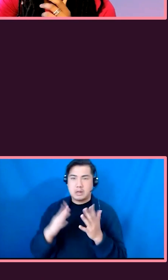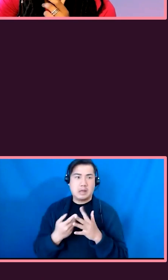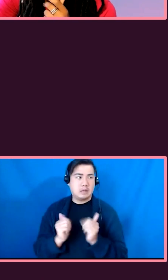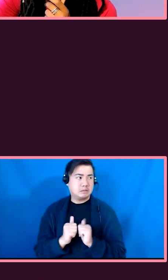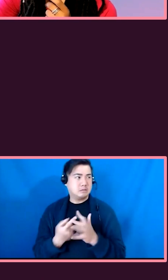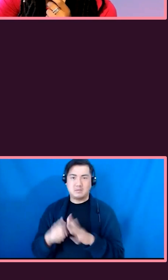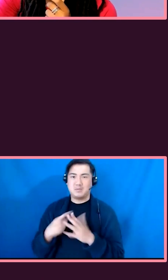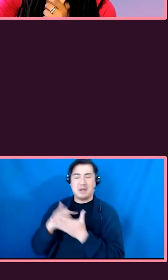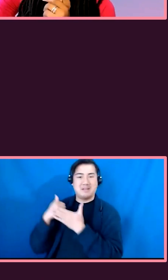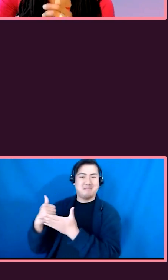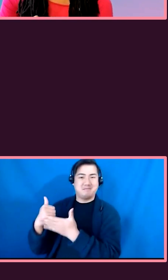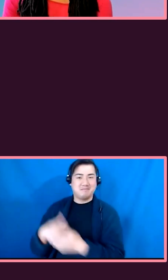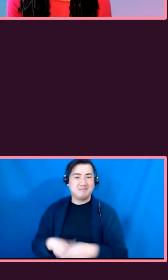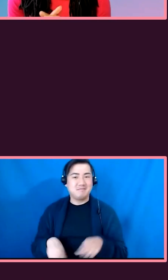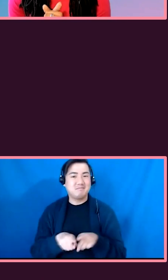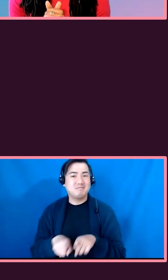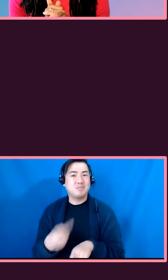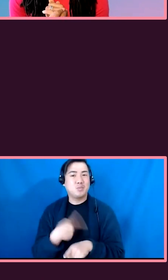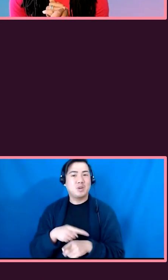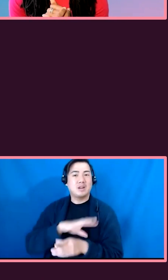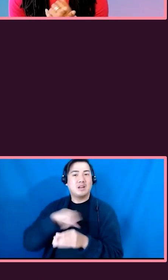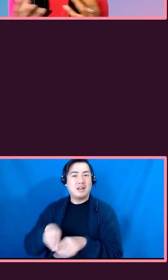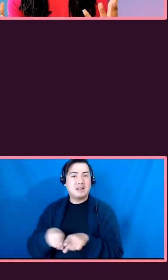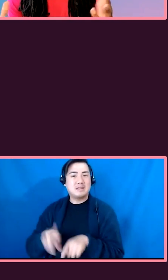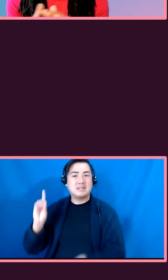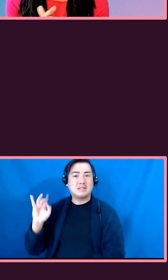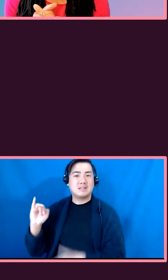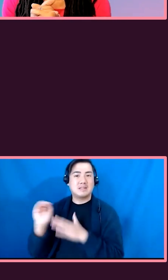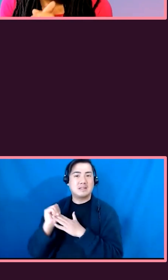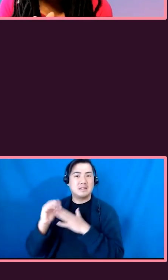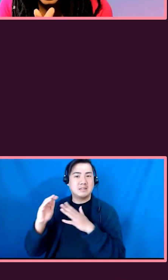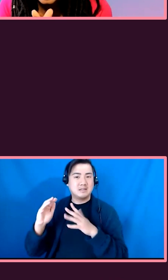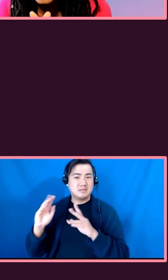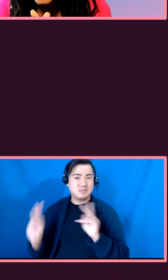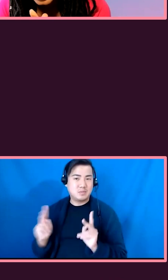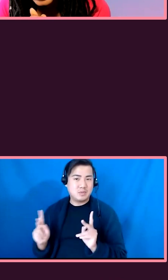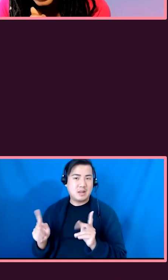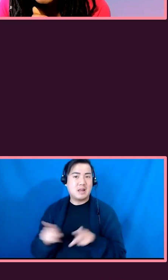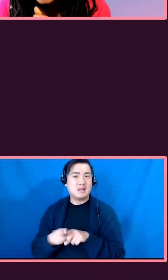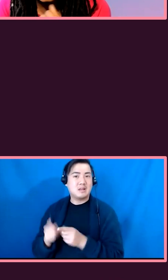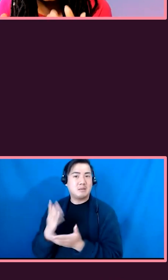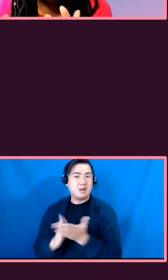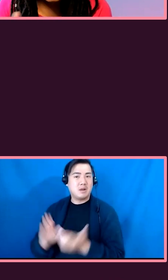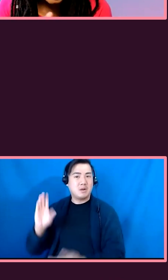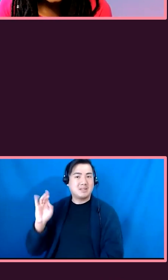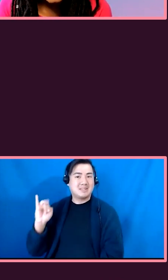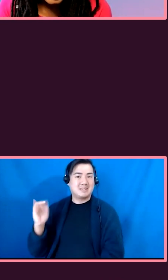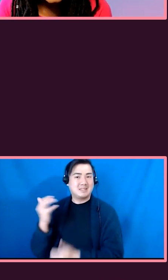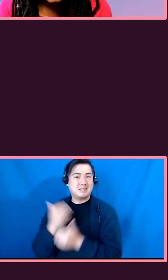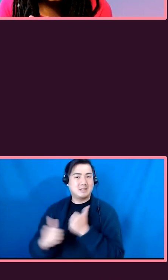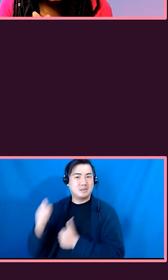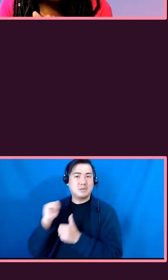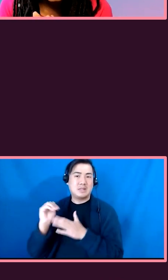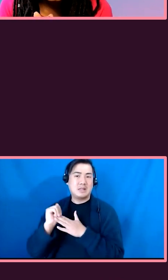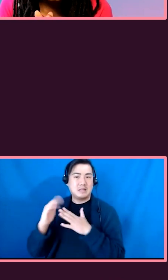We also come in and serve as your fractional DEI leadership as a part of your executive leadership team. If you are